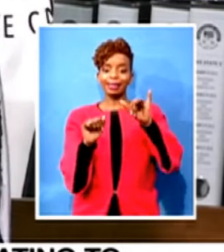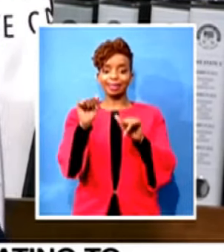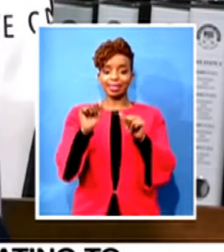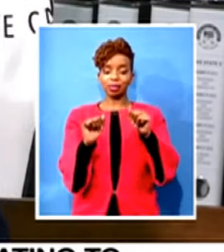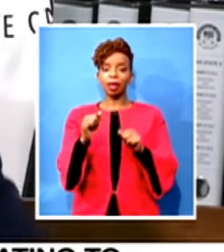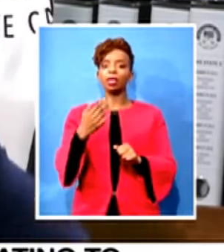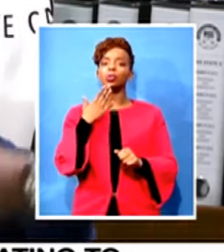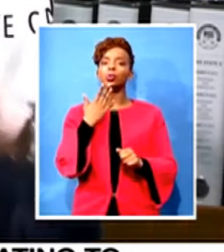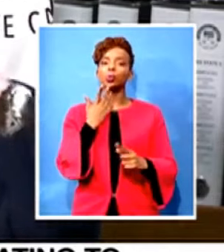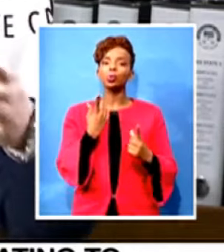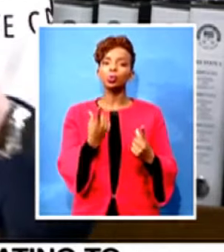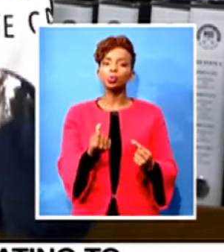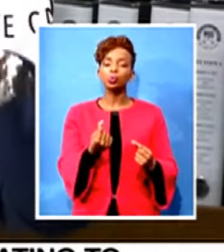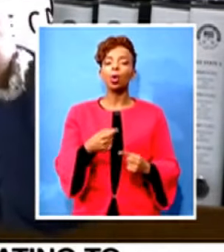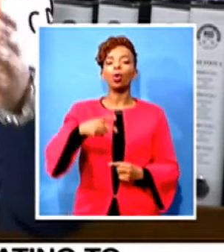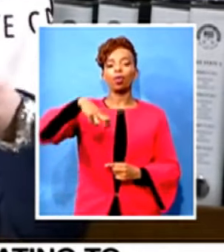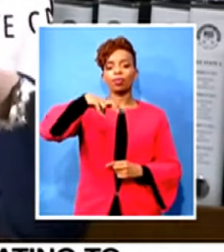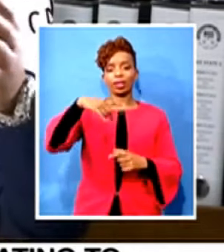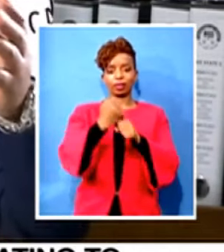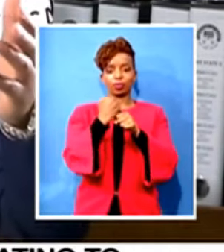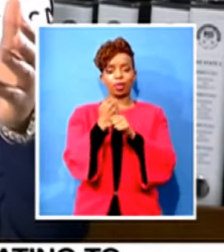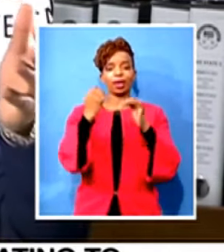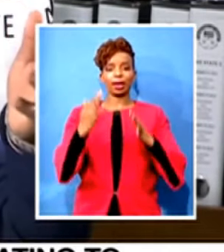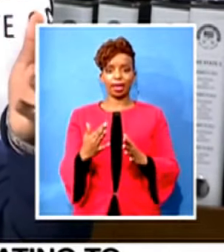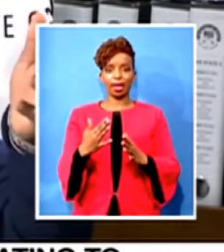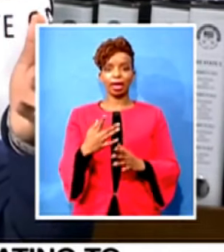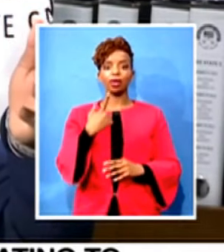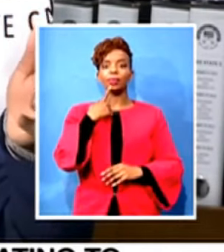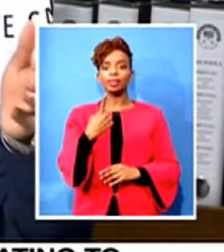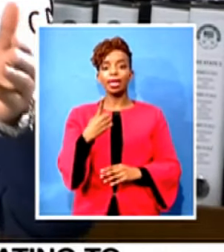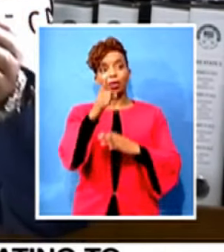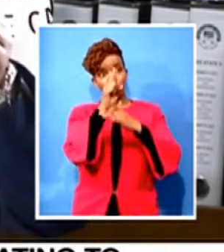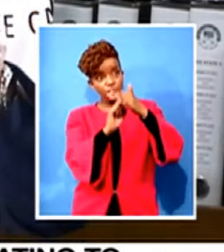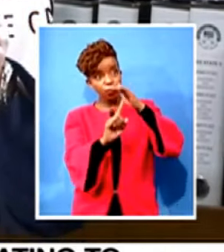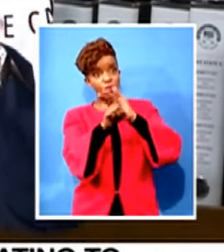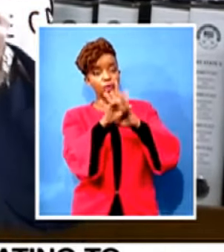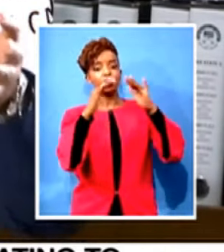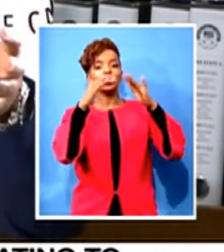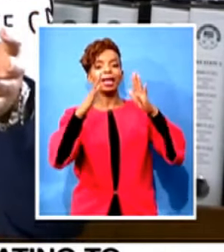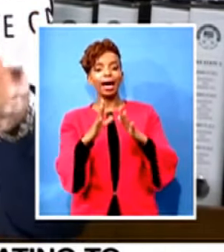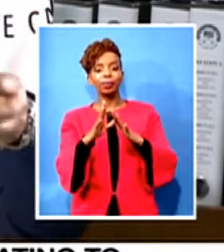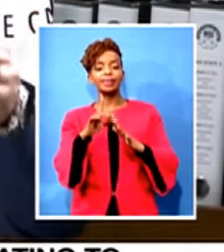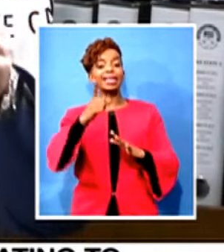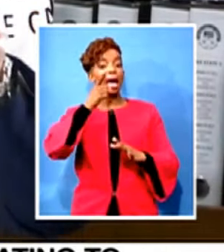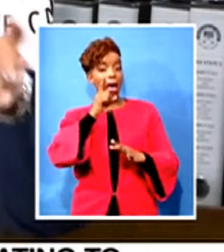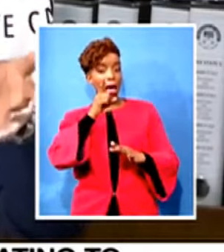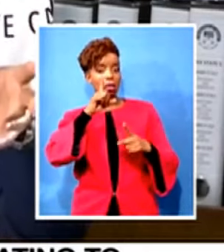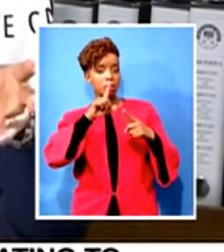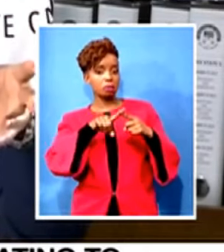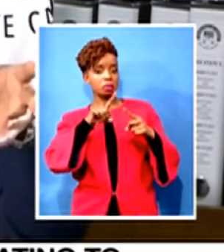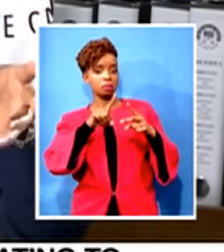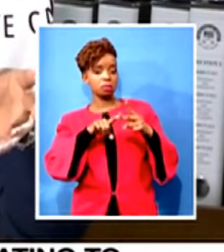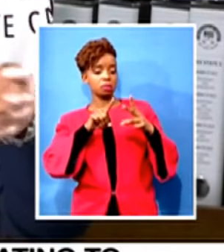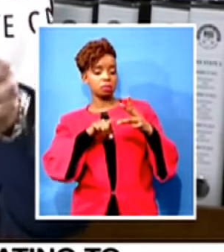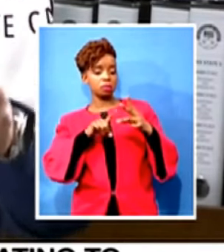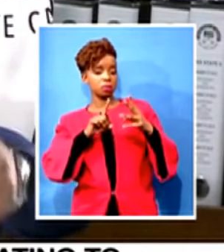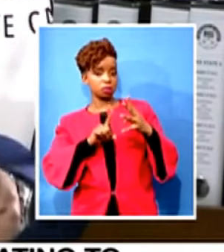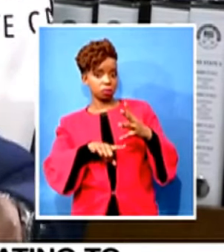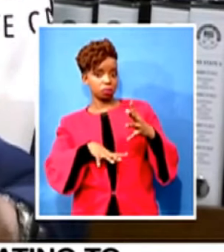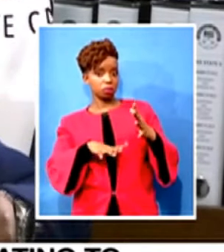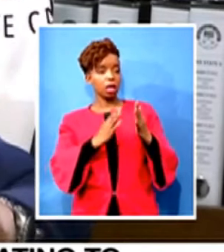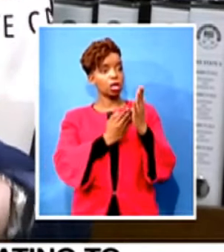these things when you assess the structural integrity of a house. Yeah. Look at the crest must be certain width,